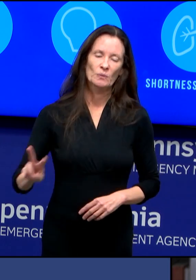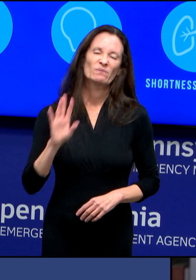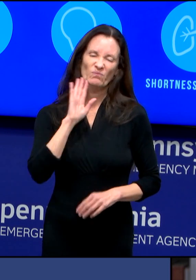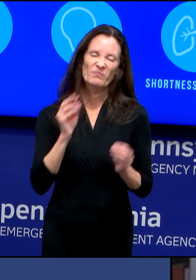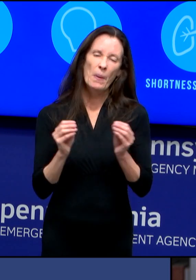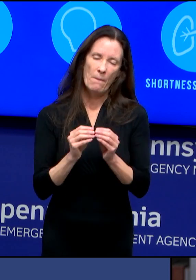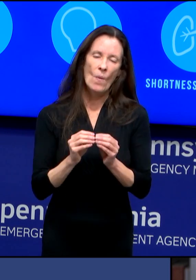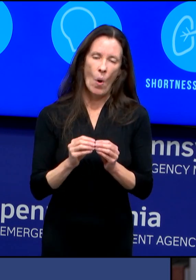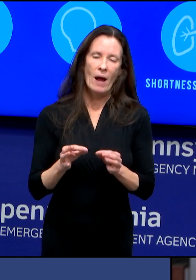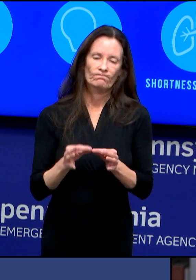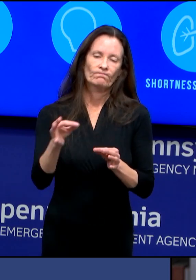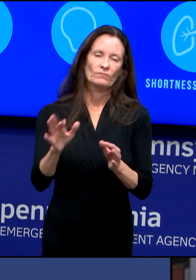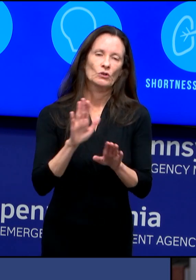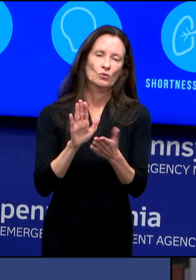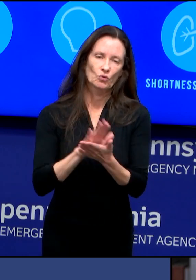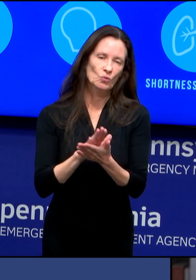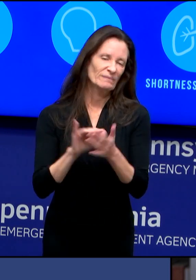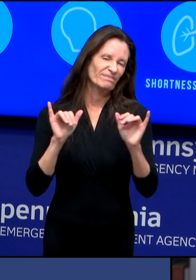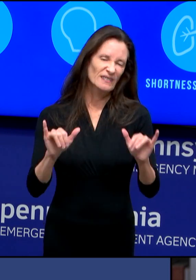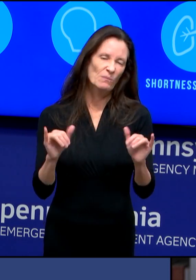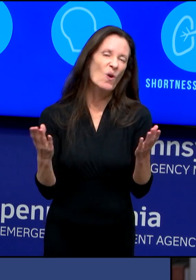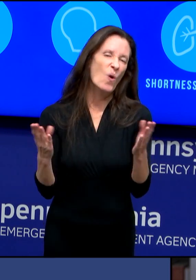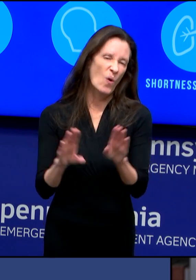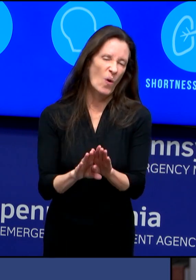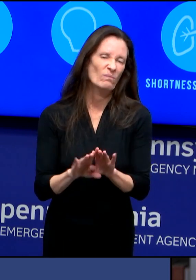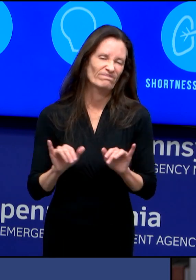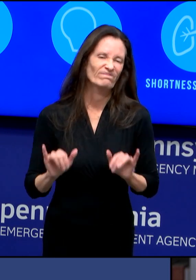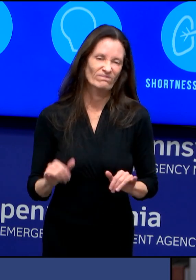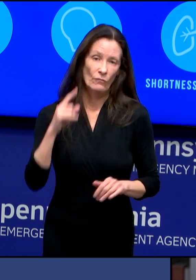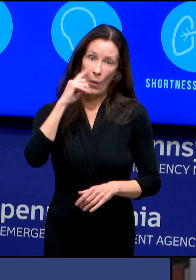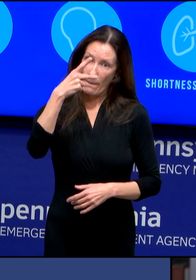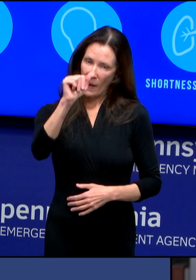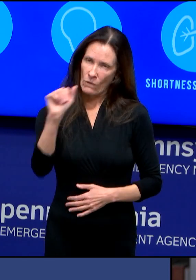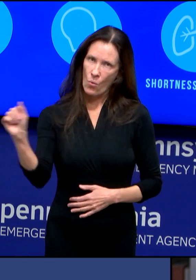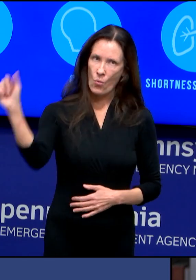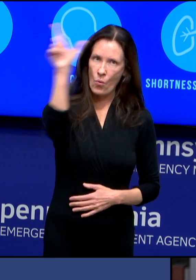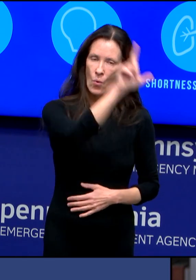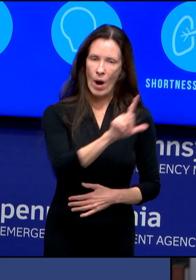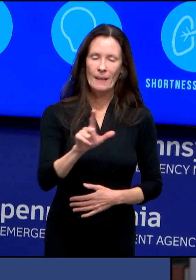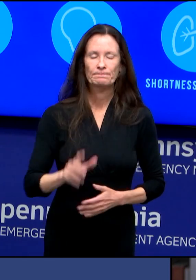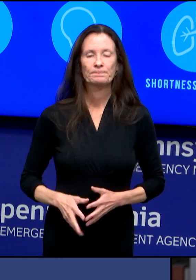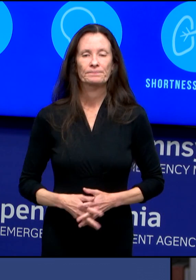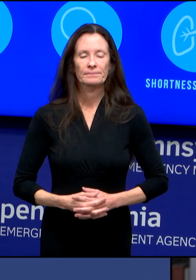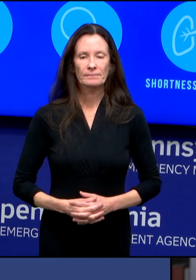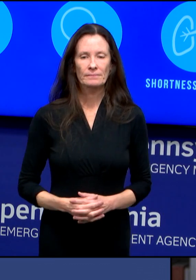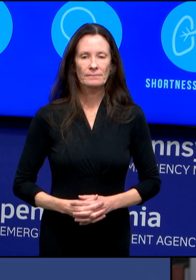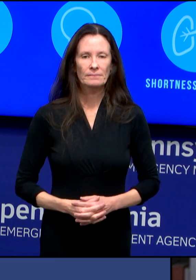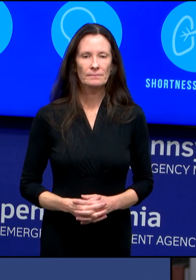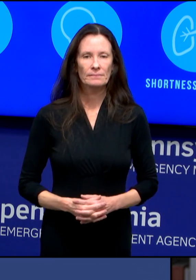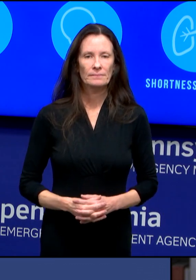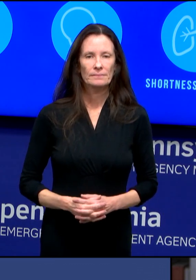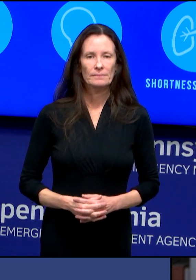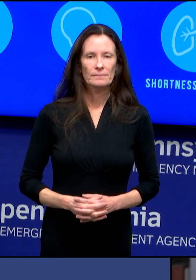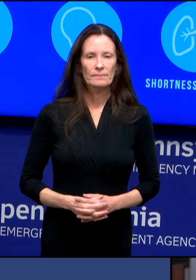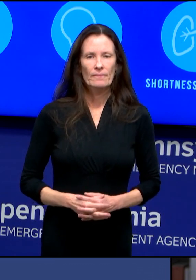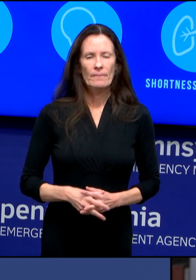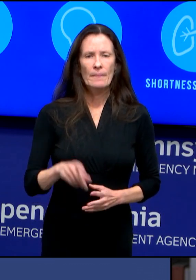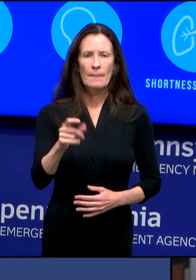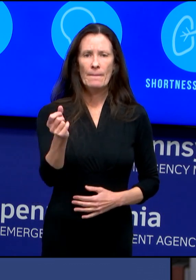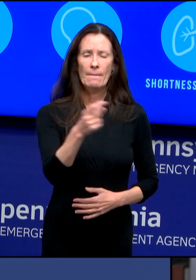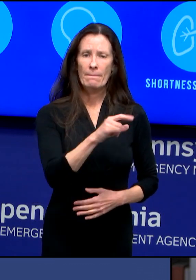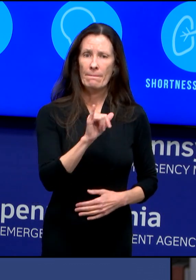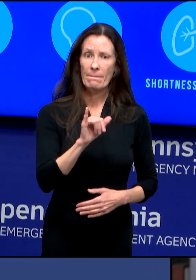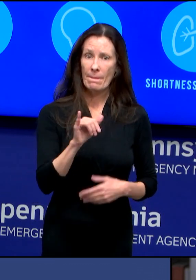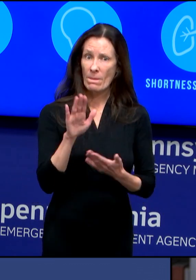All across the state. As a follow-up, some folks are asking, will schools be closed indefinitely?